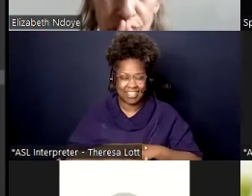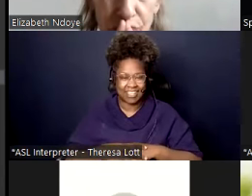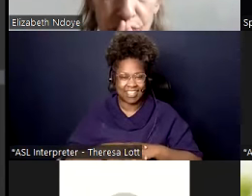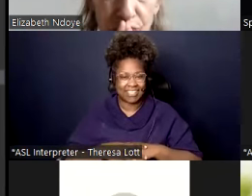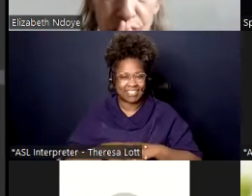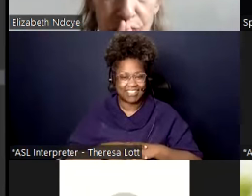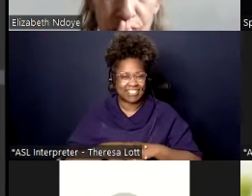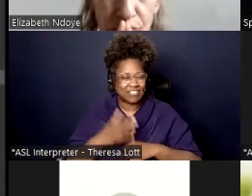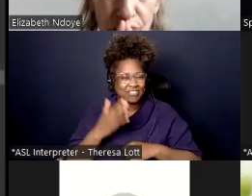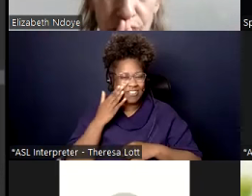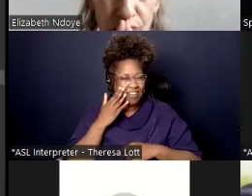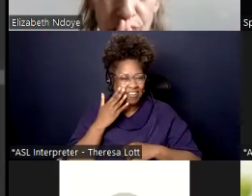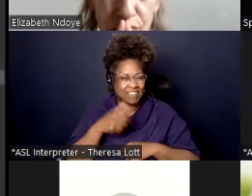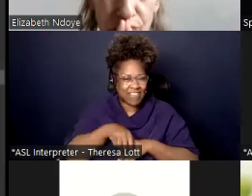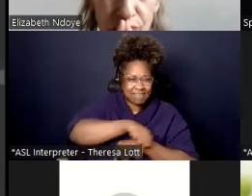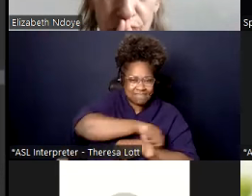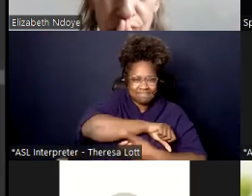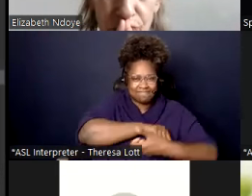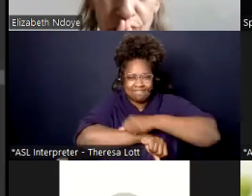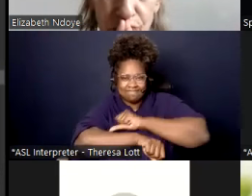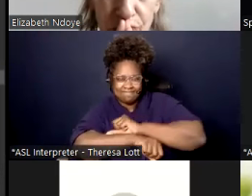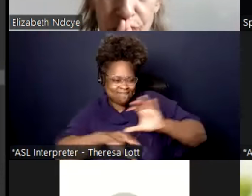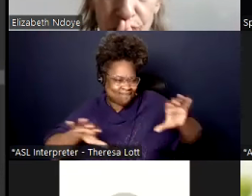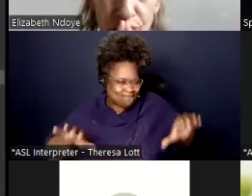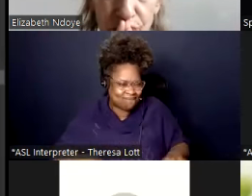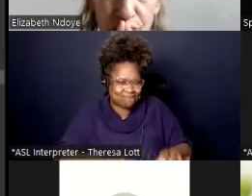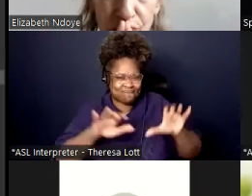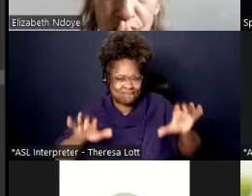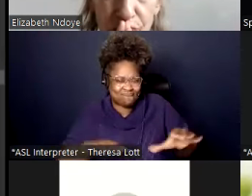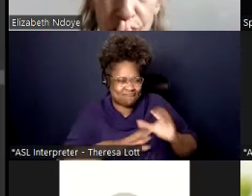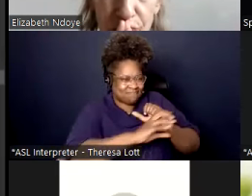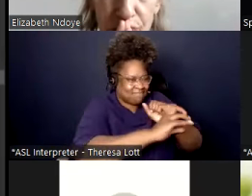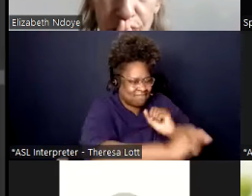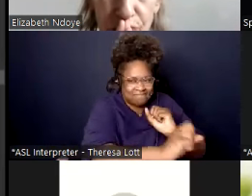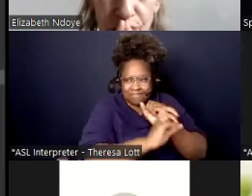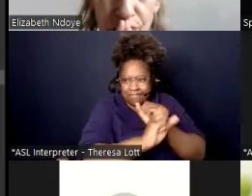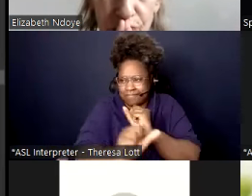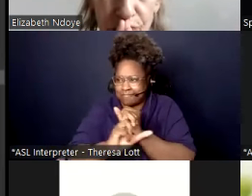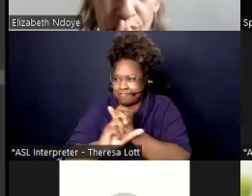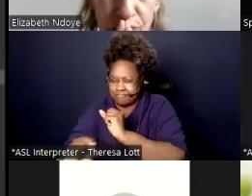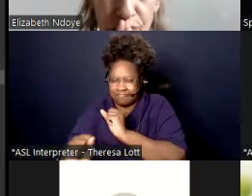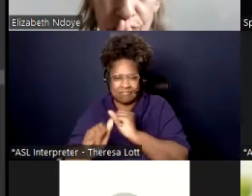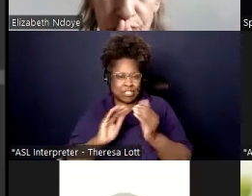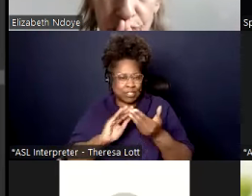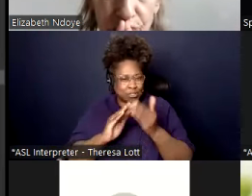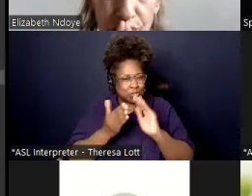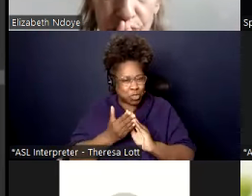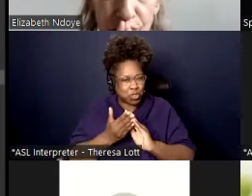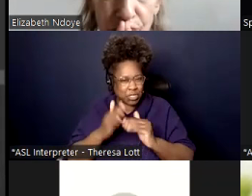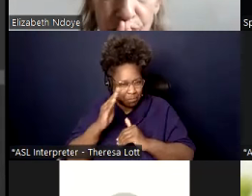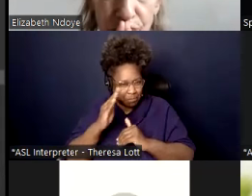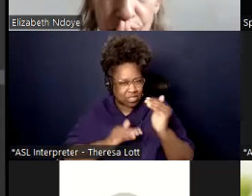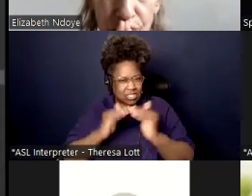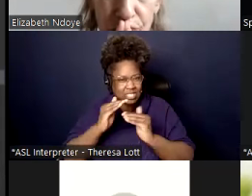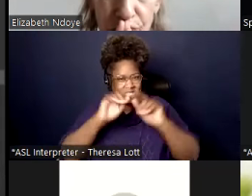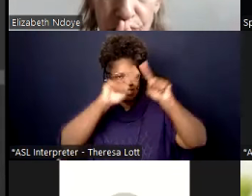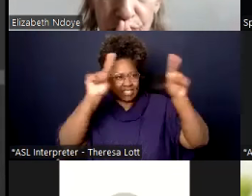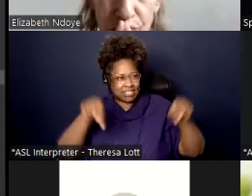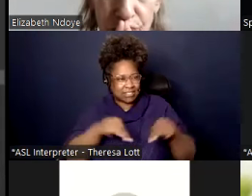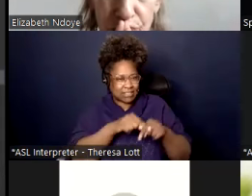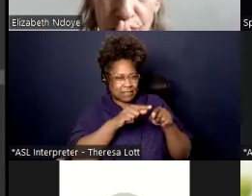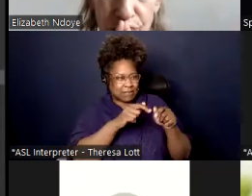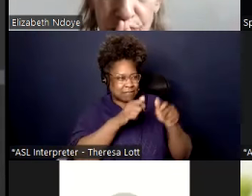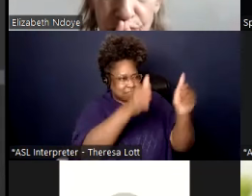on the ground block by block level community building that allows us to really be strong after